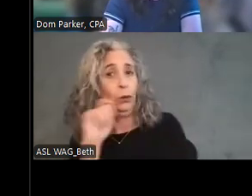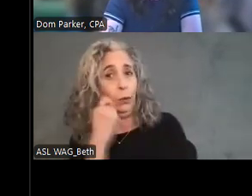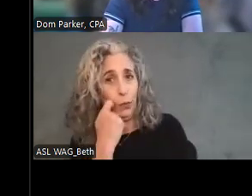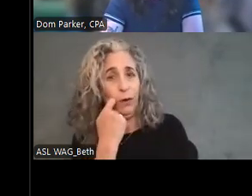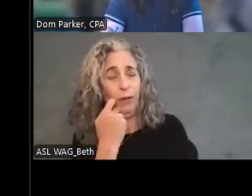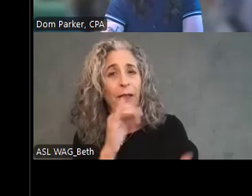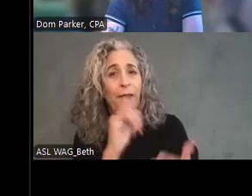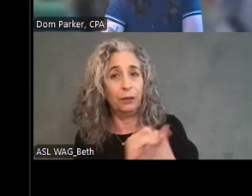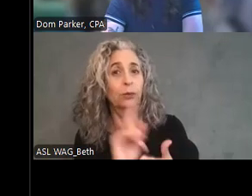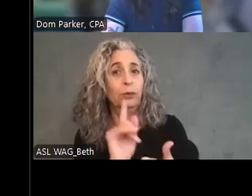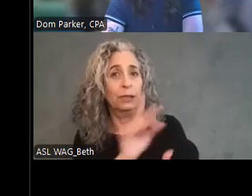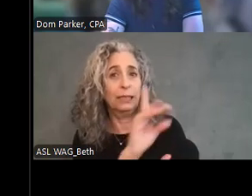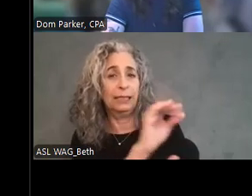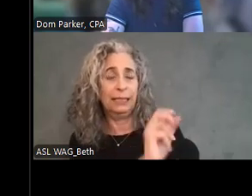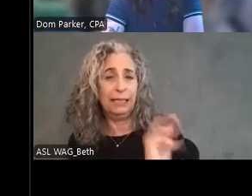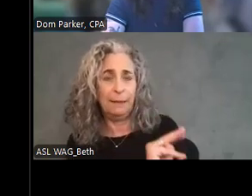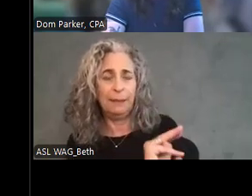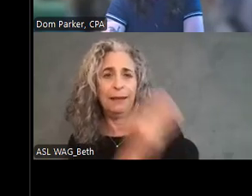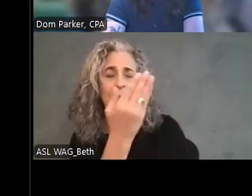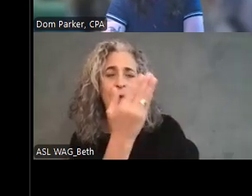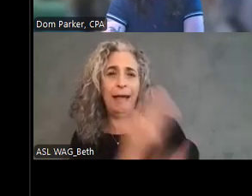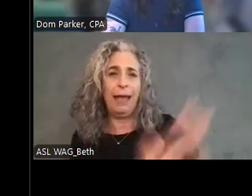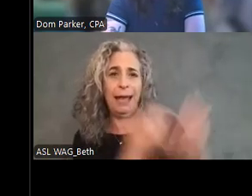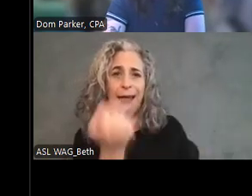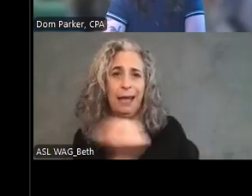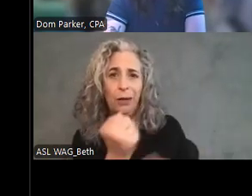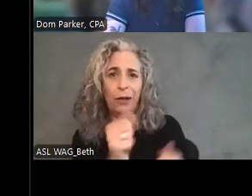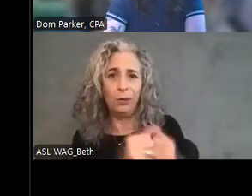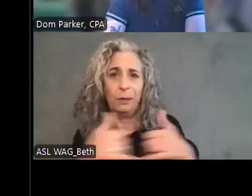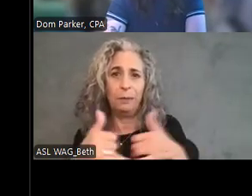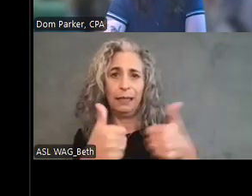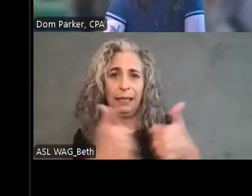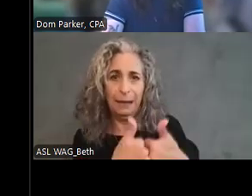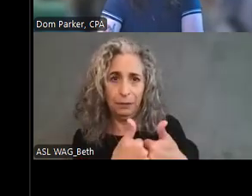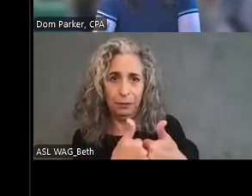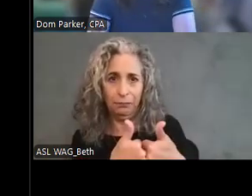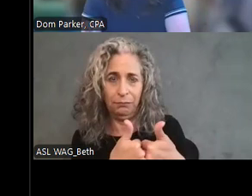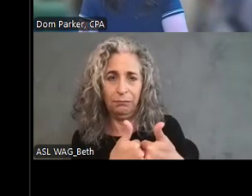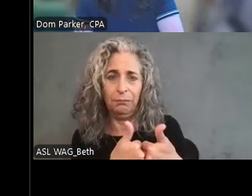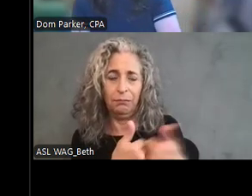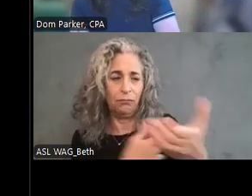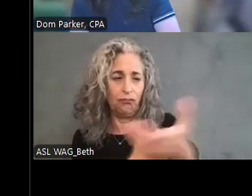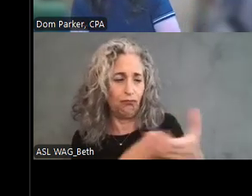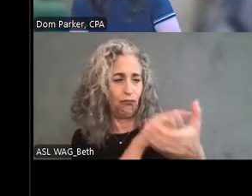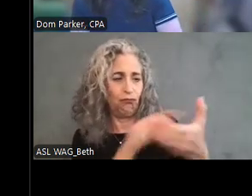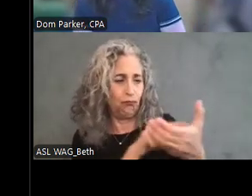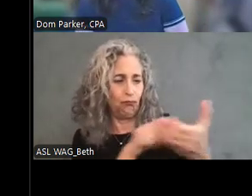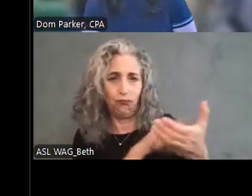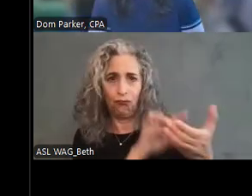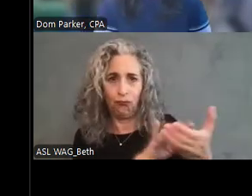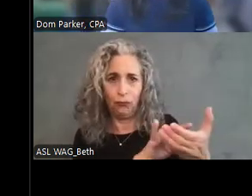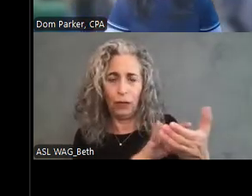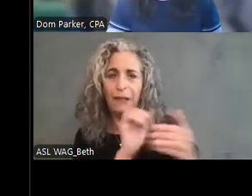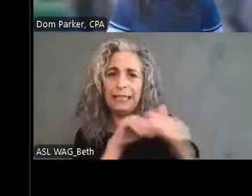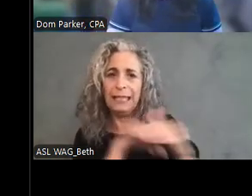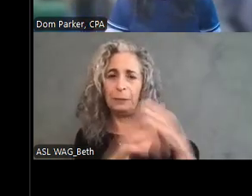said, it is a handheld console that you can play Steam games on. That would again come down to the accessibility options available